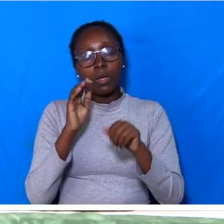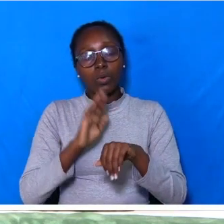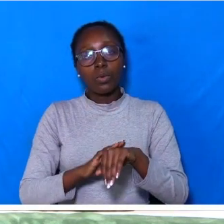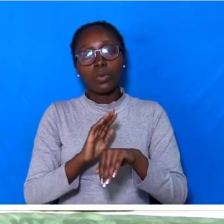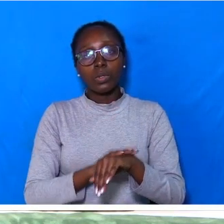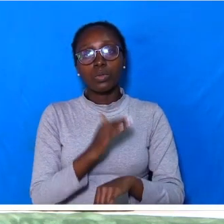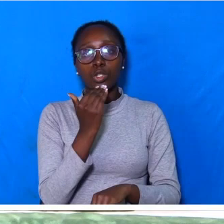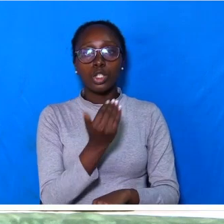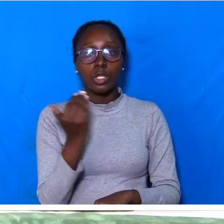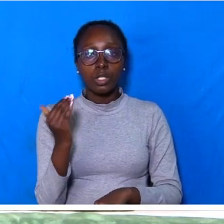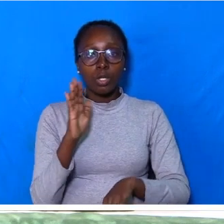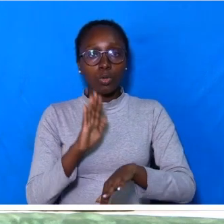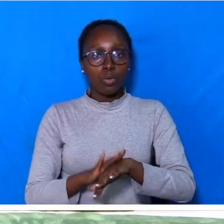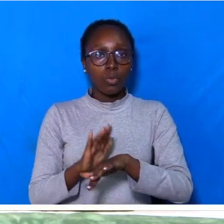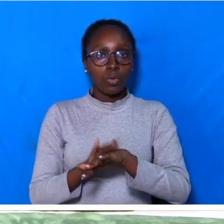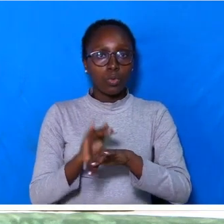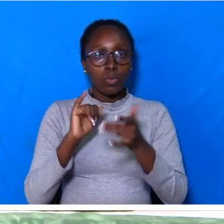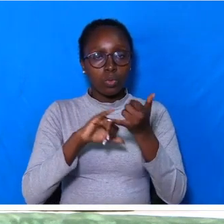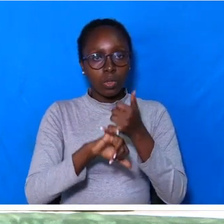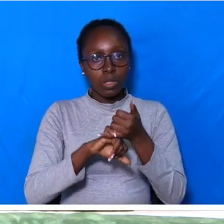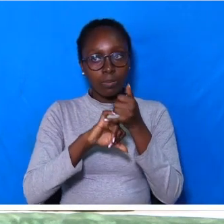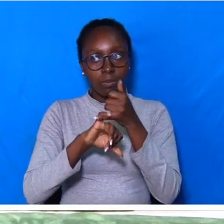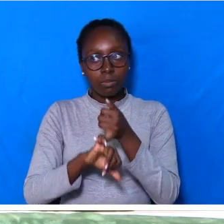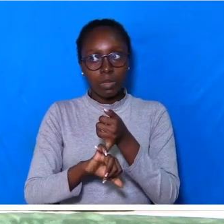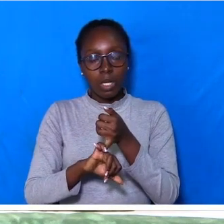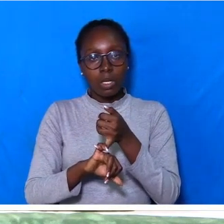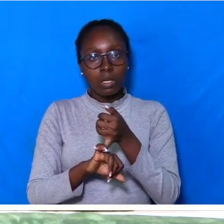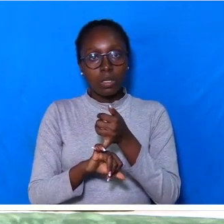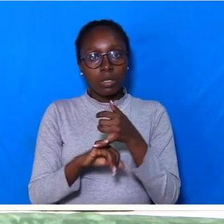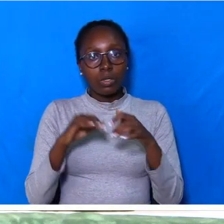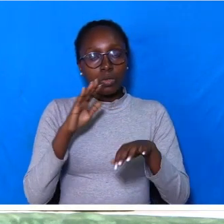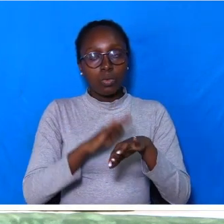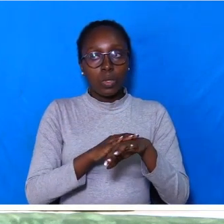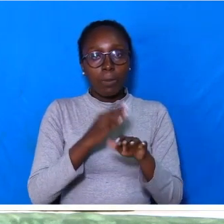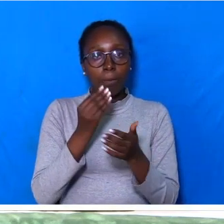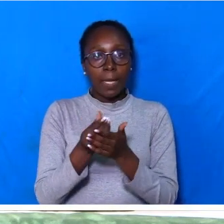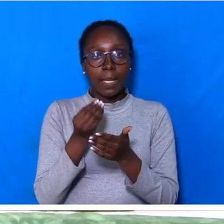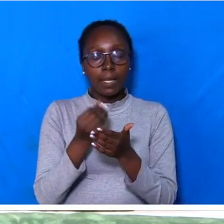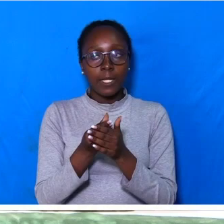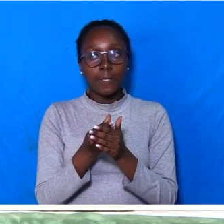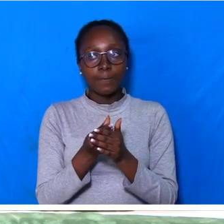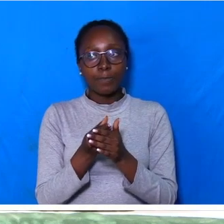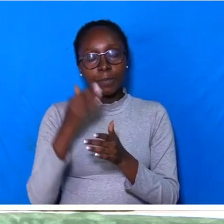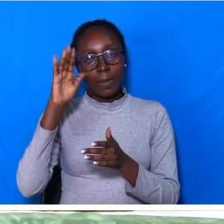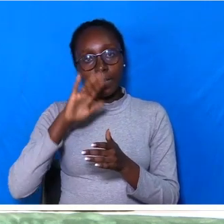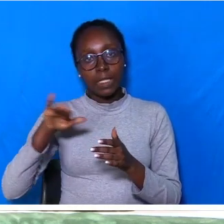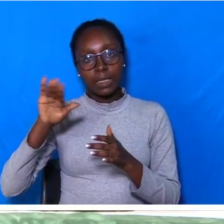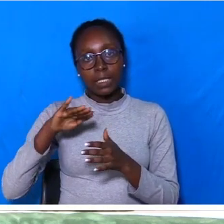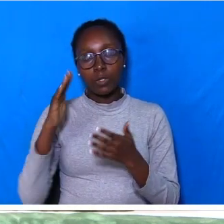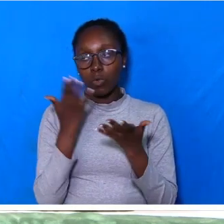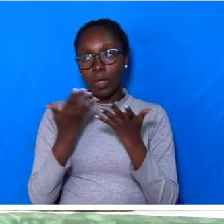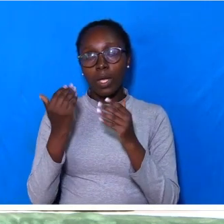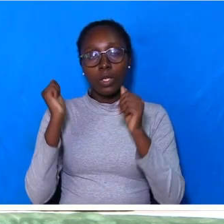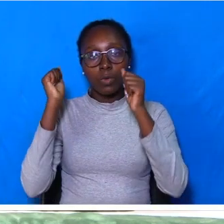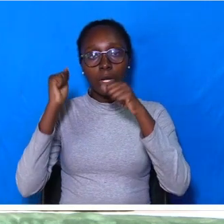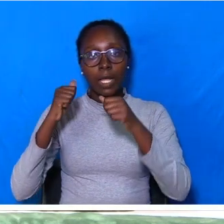has blessed you with resources. Some of you, God has blessed you with positions of influence. Some of you even influence things for this